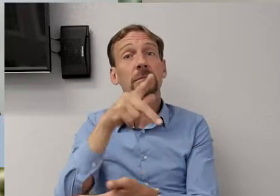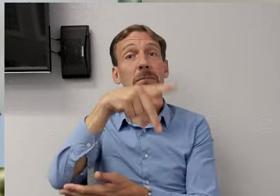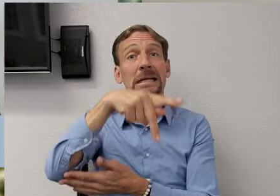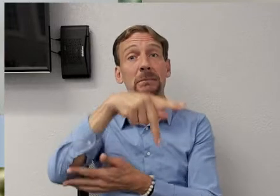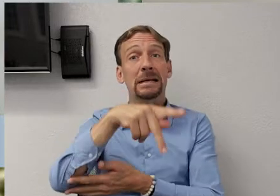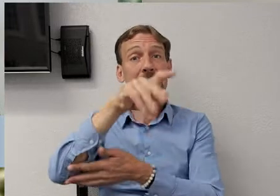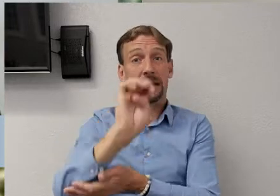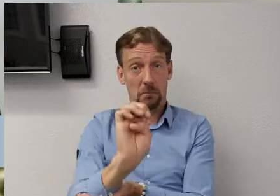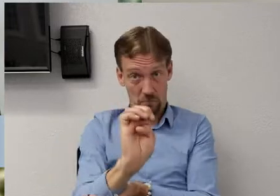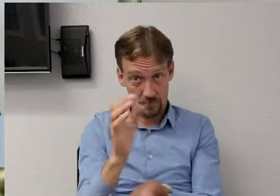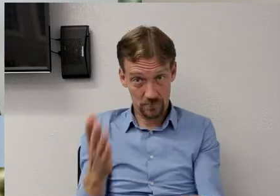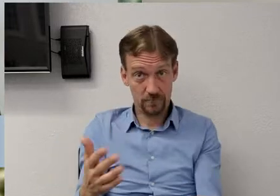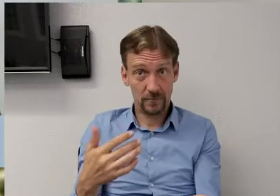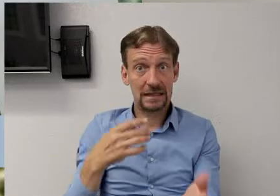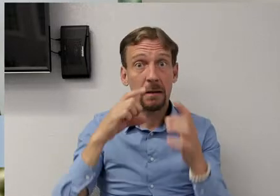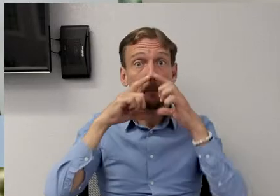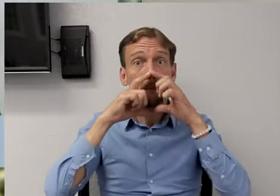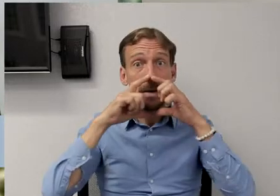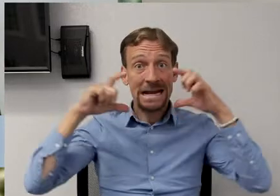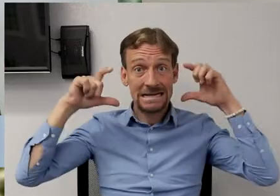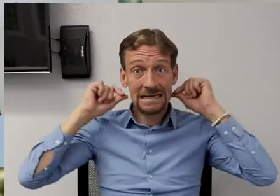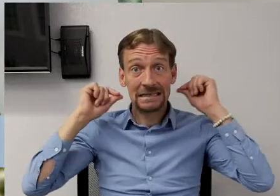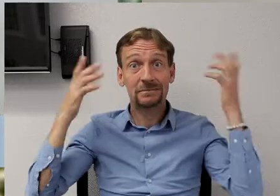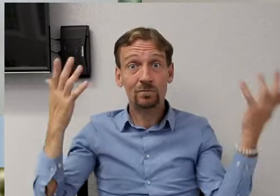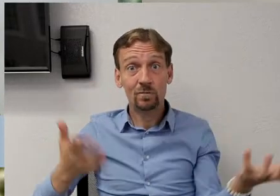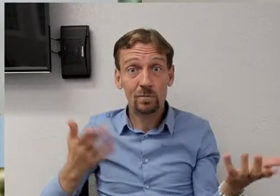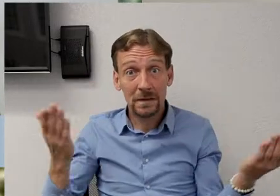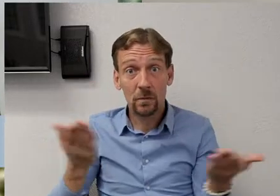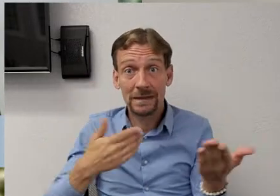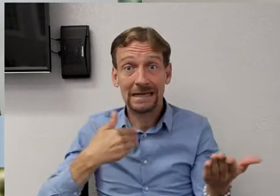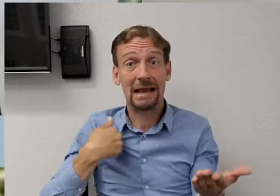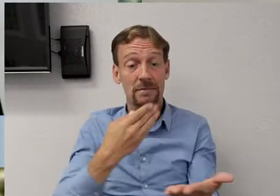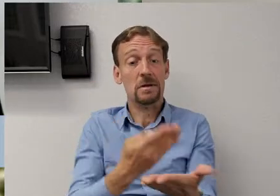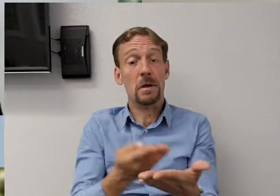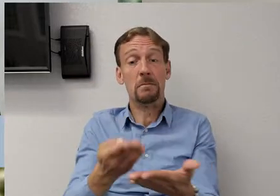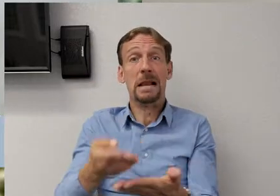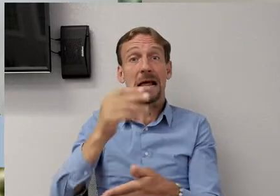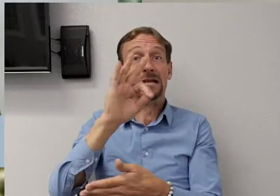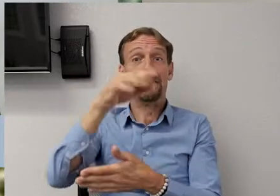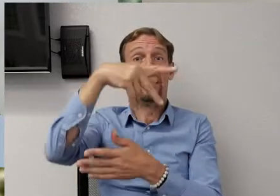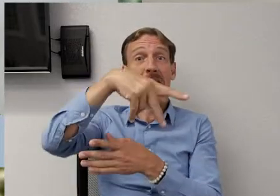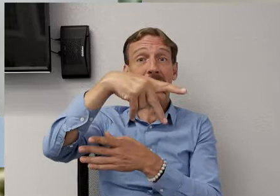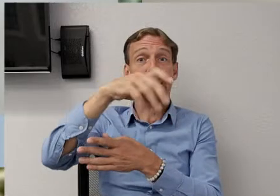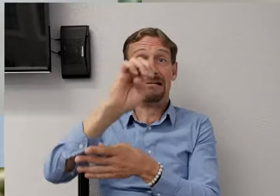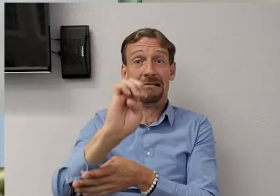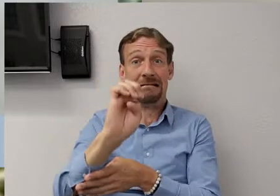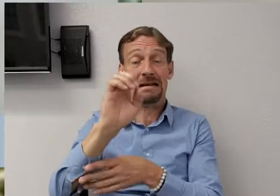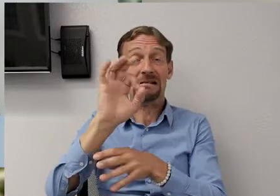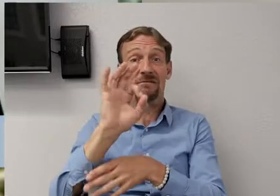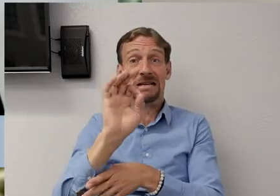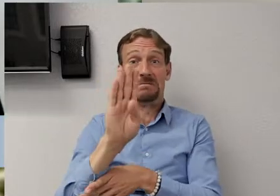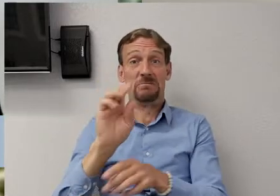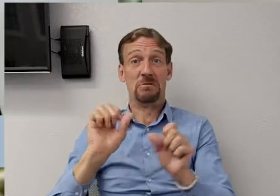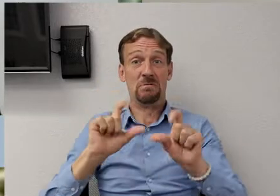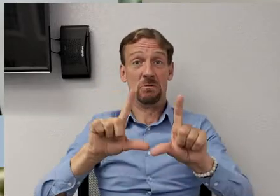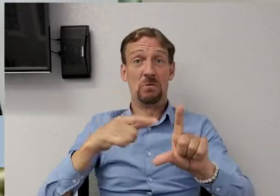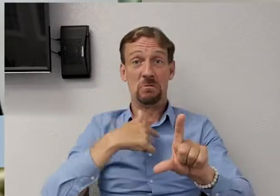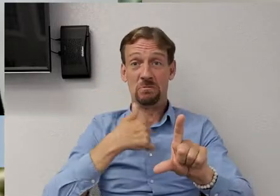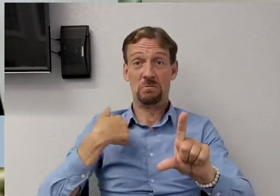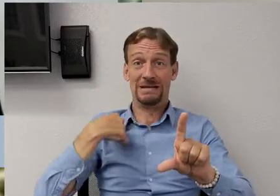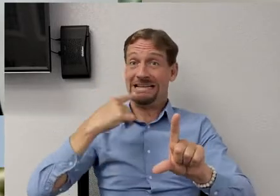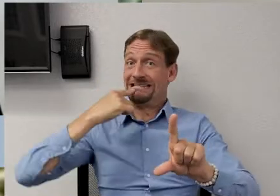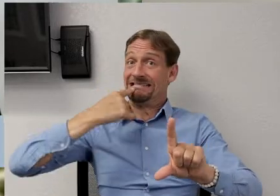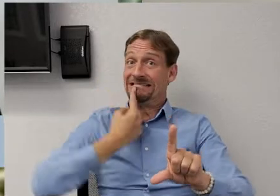masks. Can you give us an update on the hospital supply of PPE? A Facebook post indicated that we have a severe